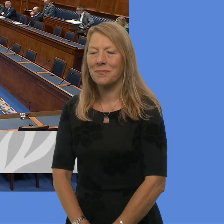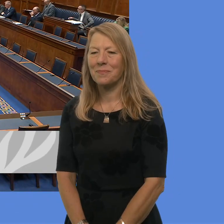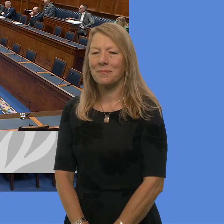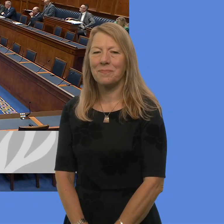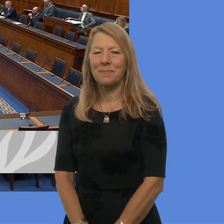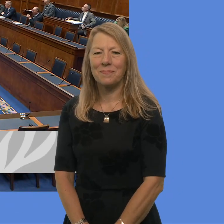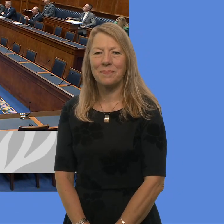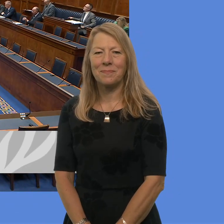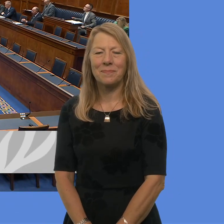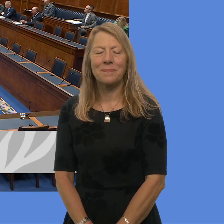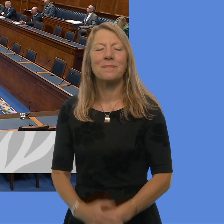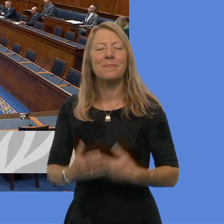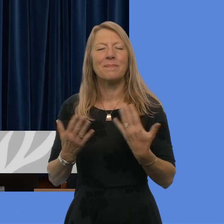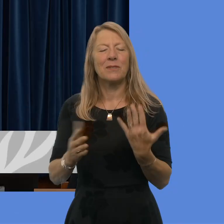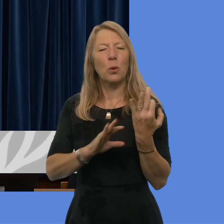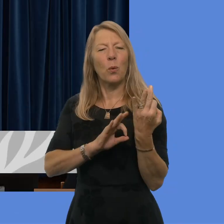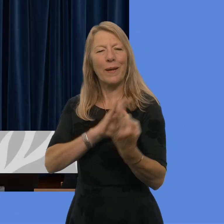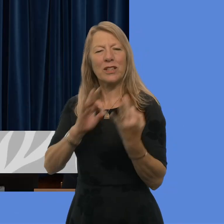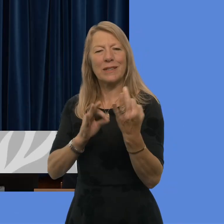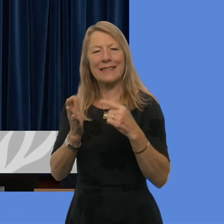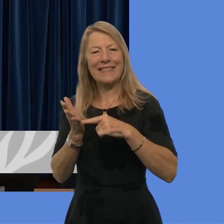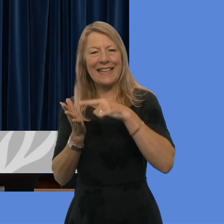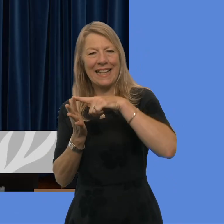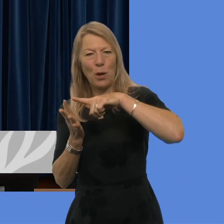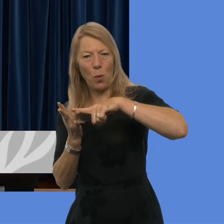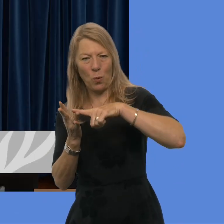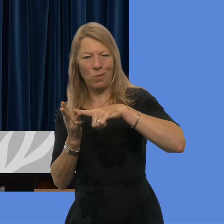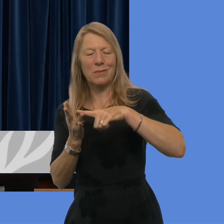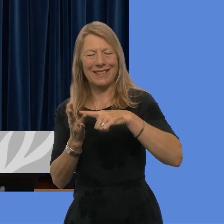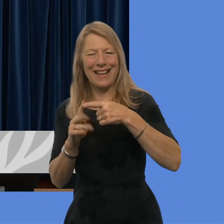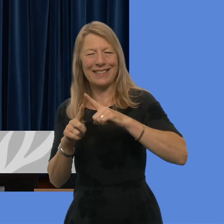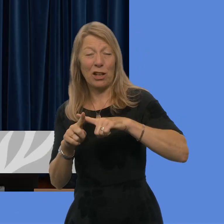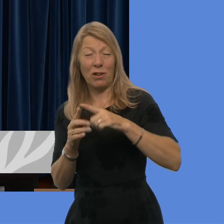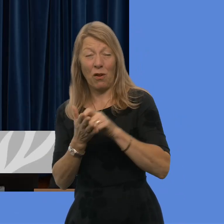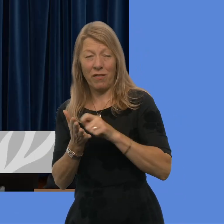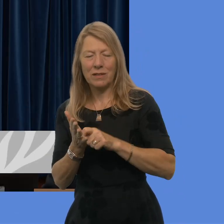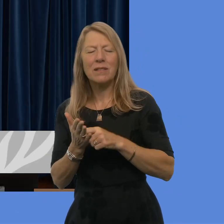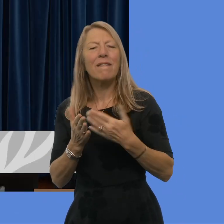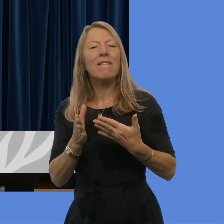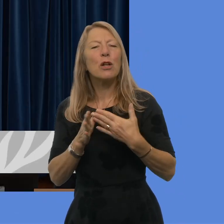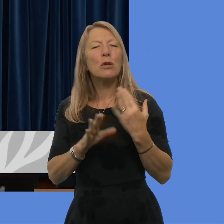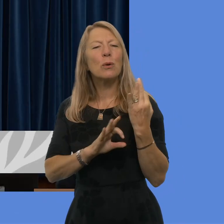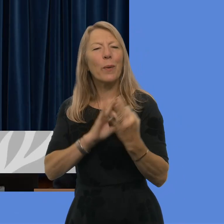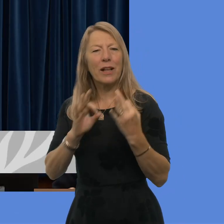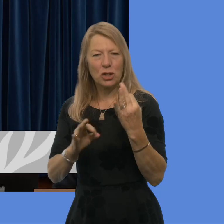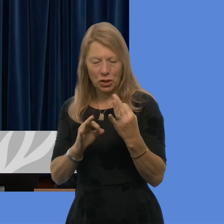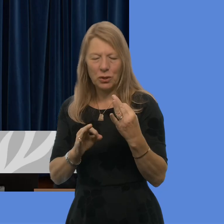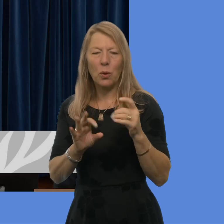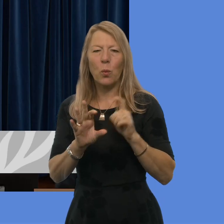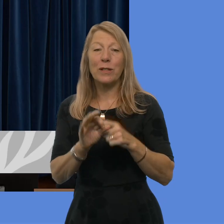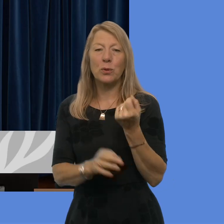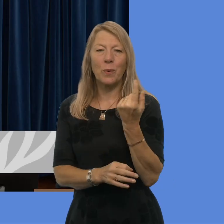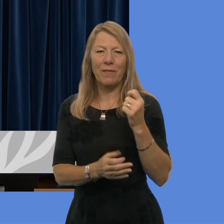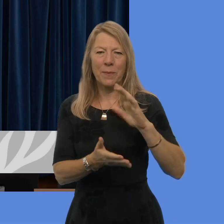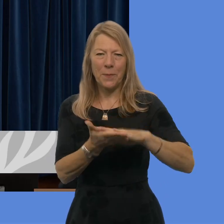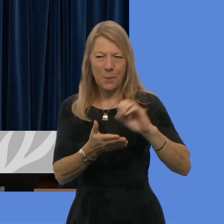Okay, it's time for questions to the Executive Office. We will start with listed questions. Members, question 12 has been withdrawn. I call on